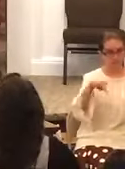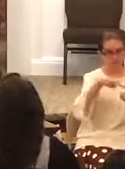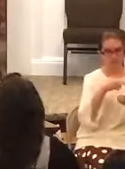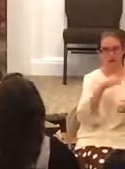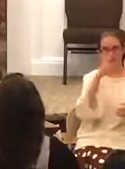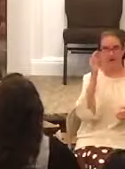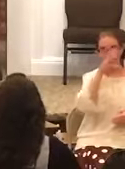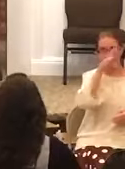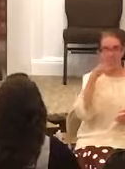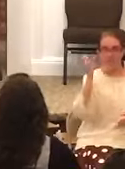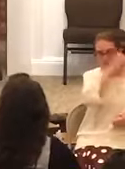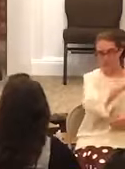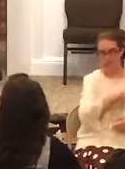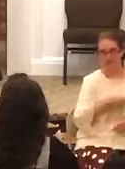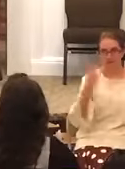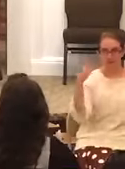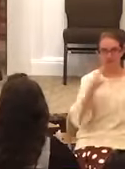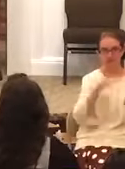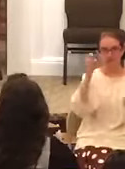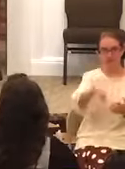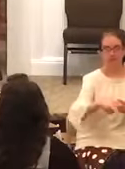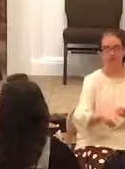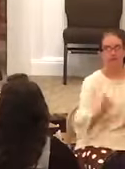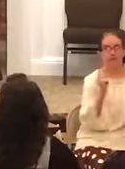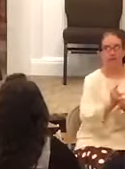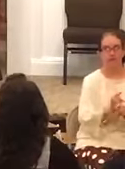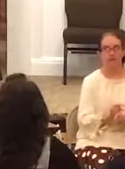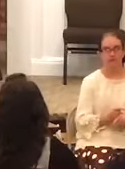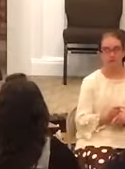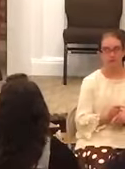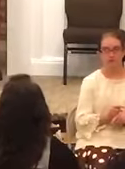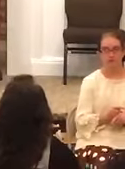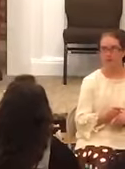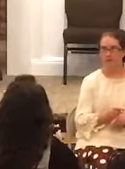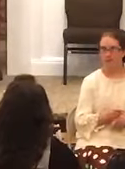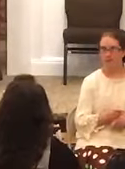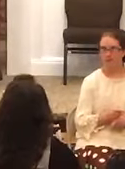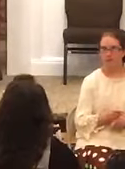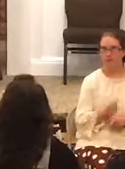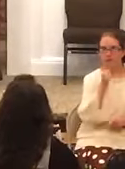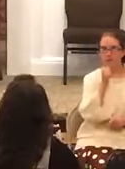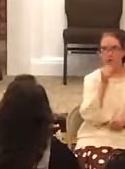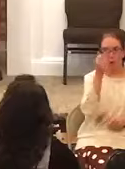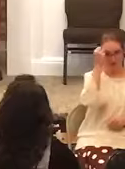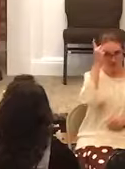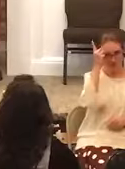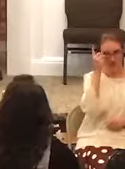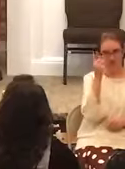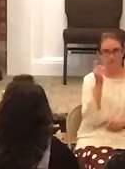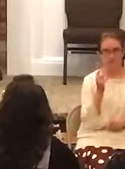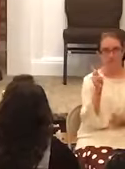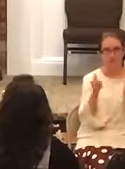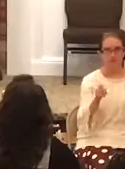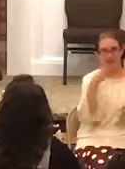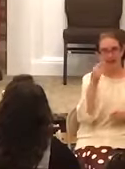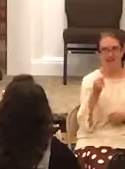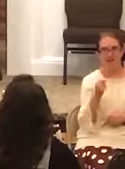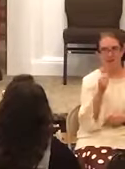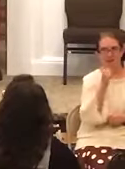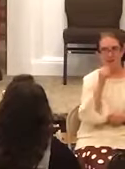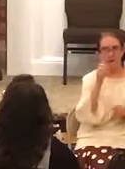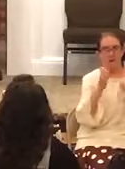Never made a miss. Got to the end of the rail, jumped off, kept on going. You know what? We don't understand that. That's, you know, people say, well, I'm